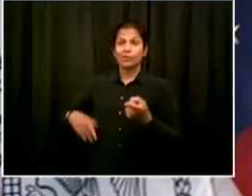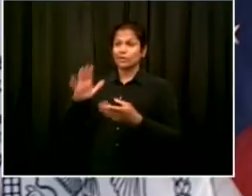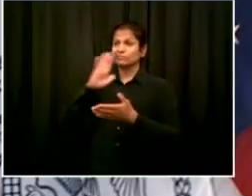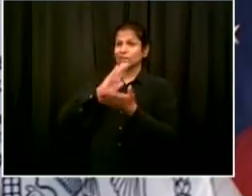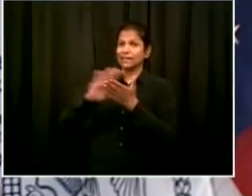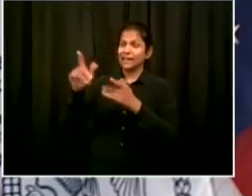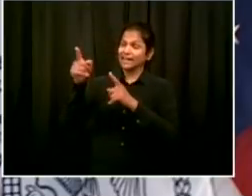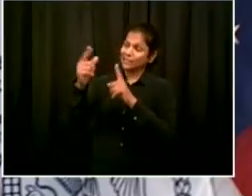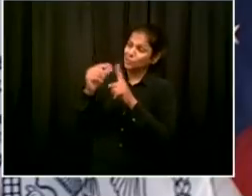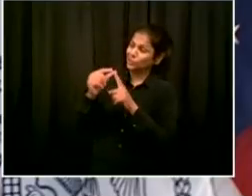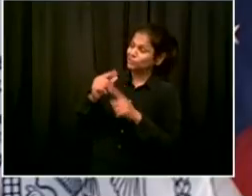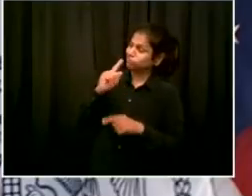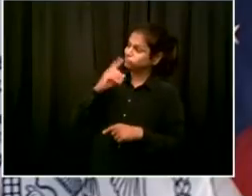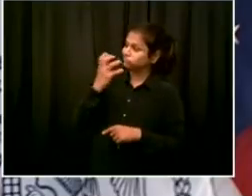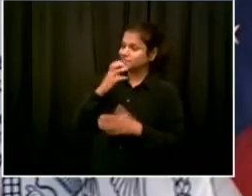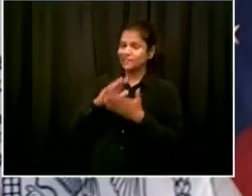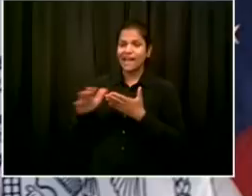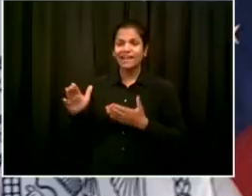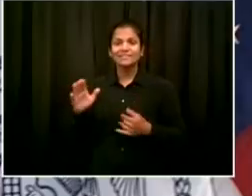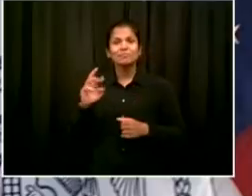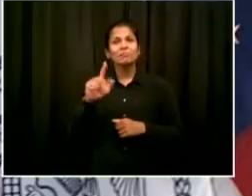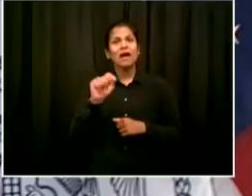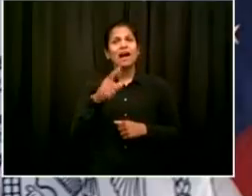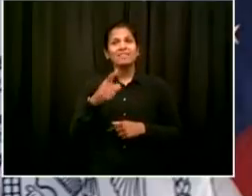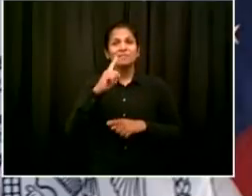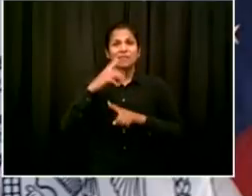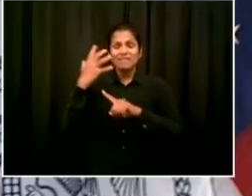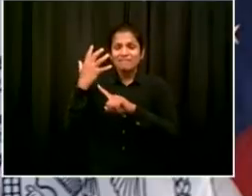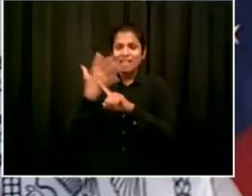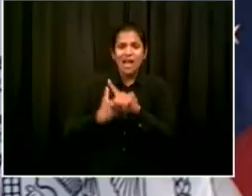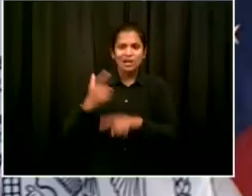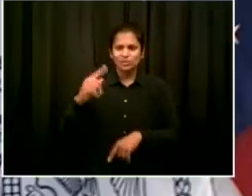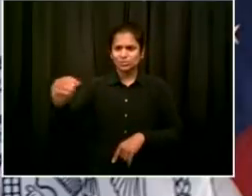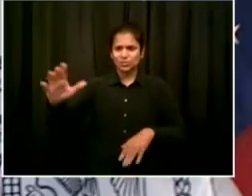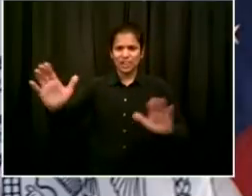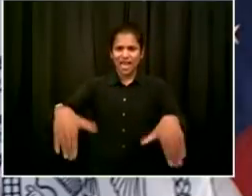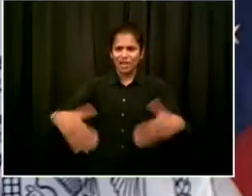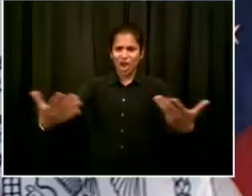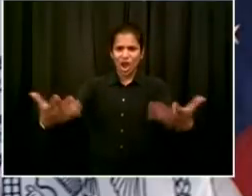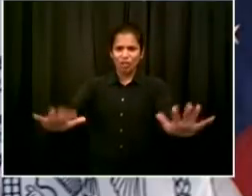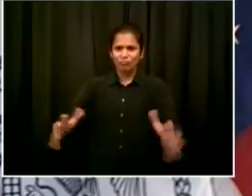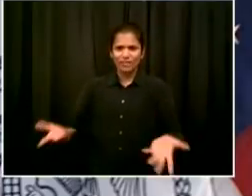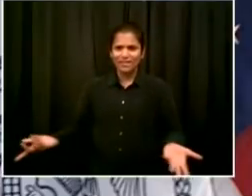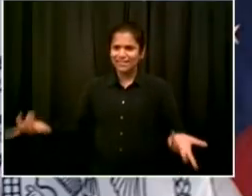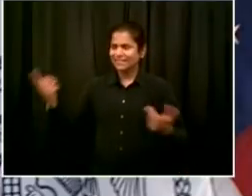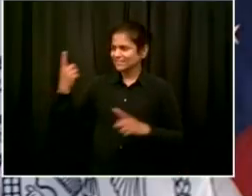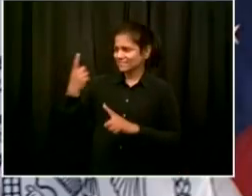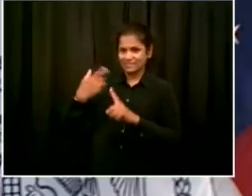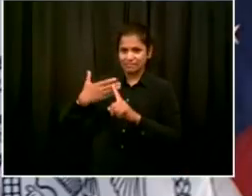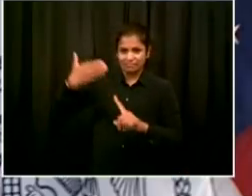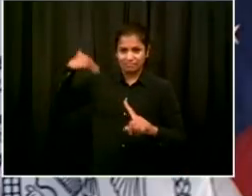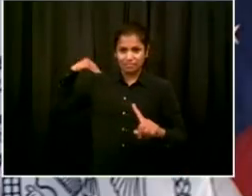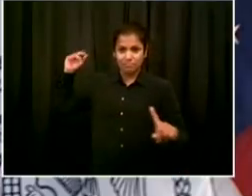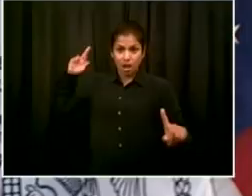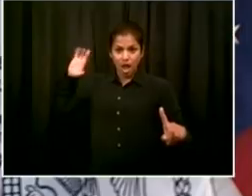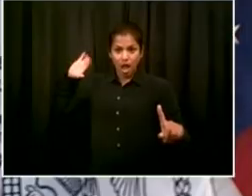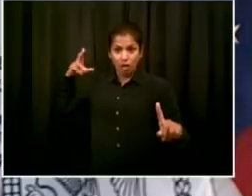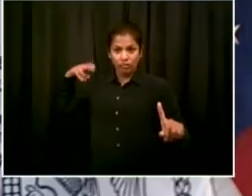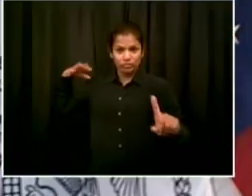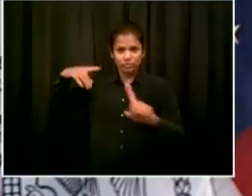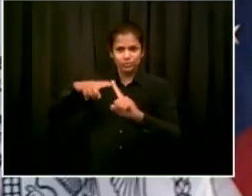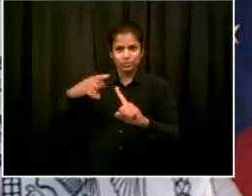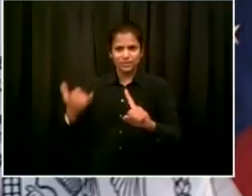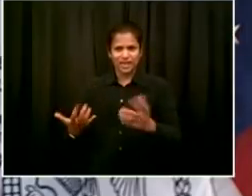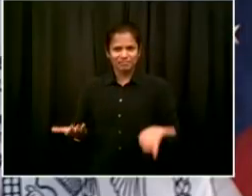I was here when we had the Ebola crisis, and it was so different working with President Obama and his team, where you